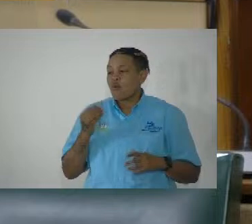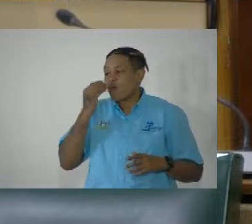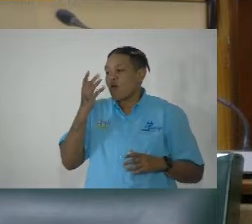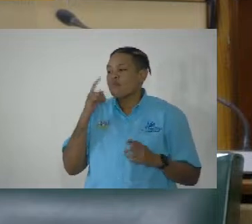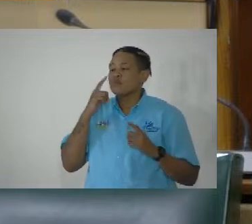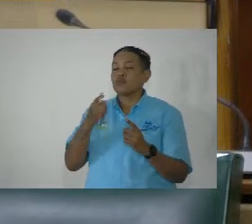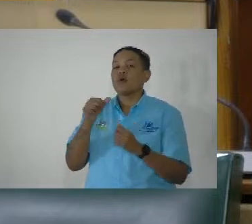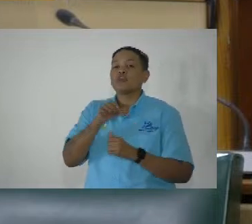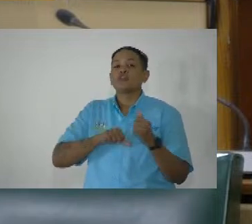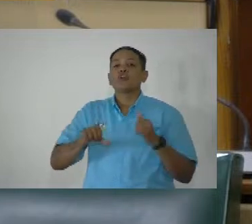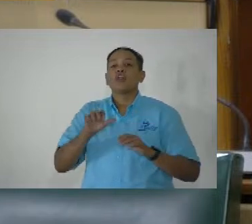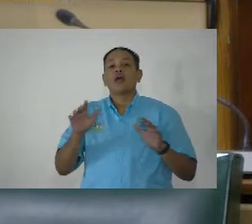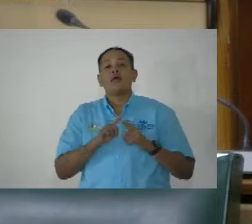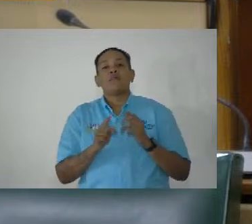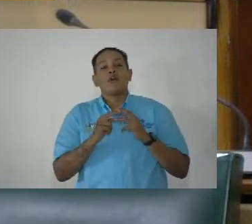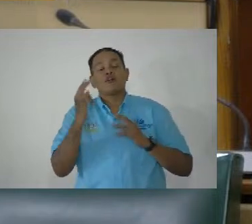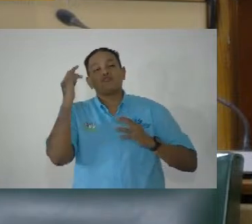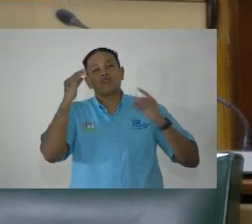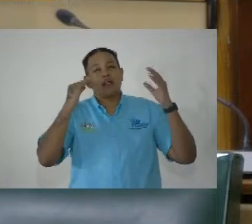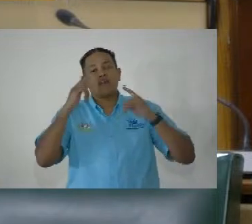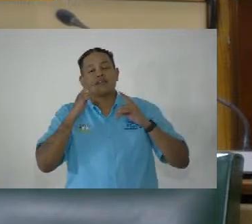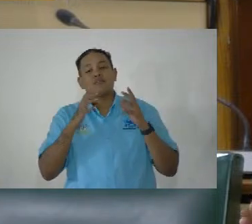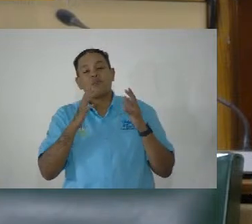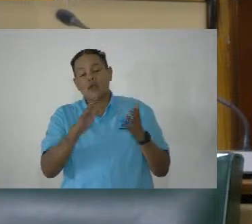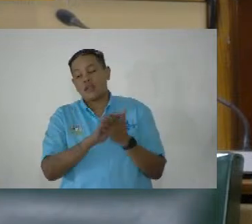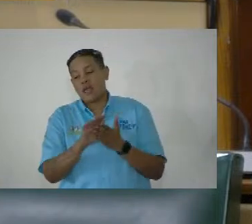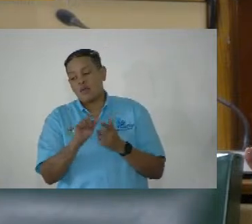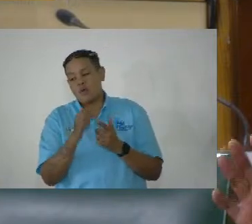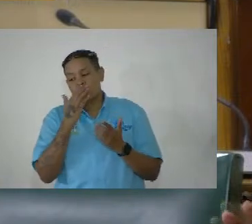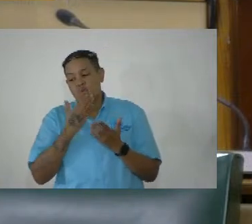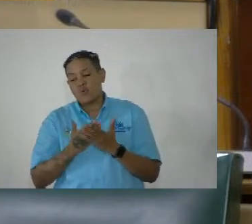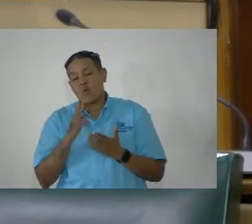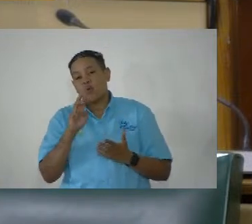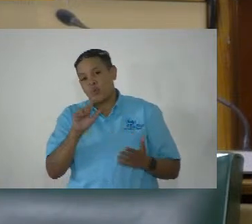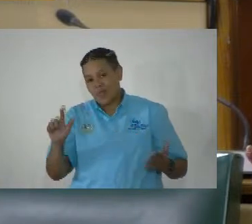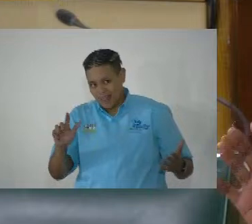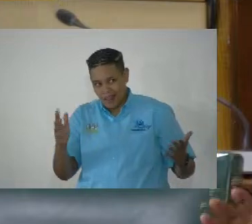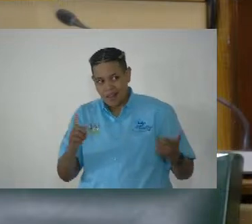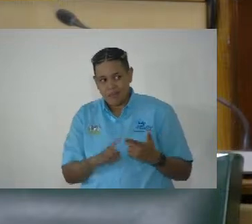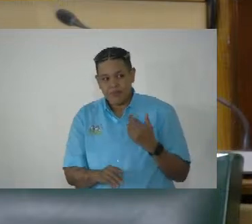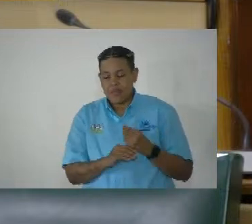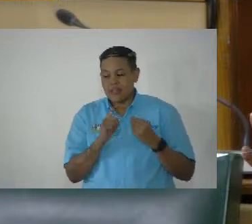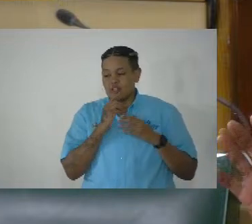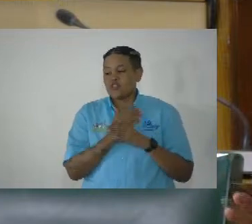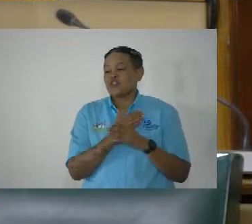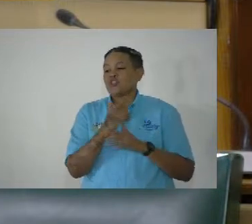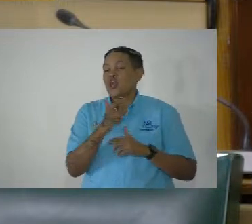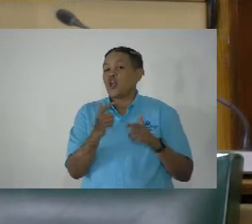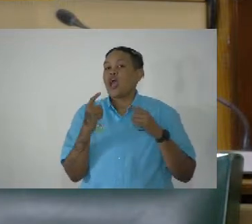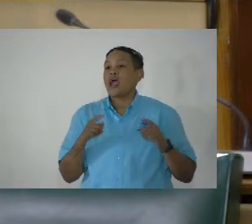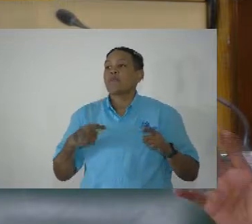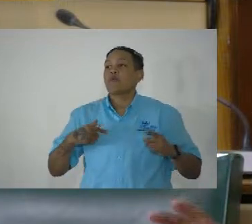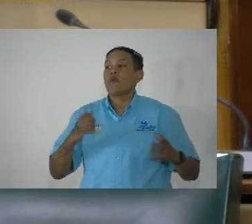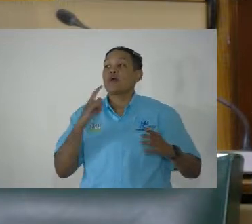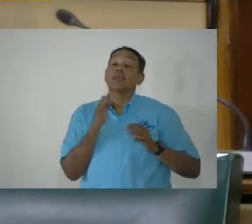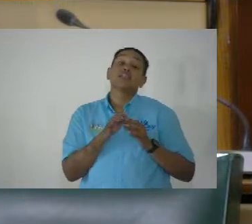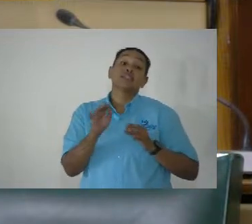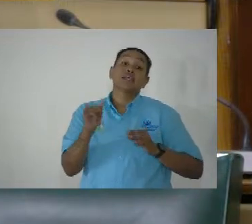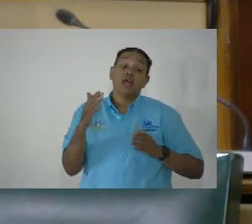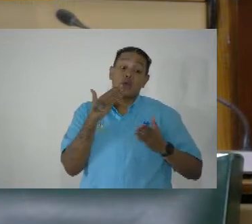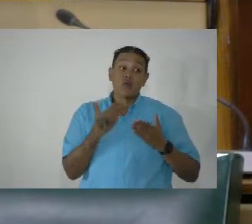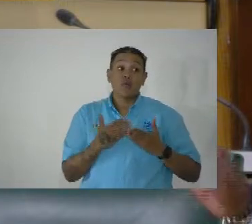each other and reflected in one nice word, goodwill and cheer. And we want to extend that